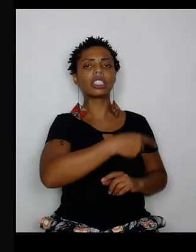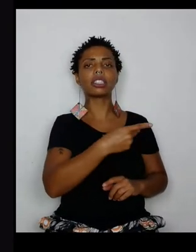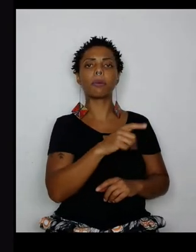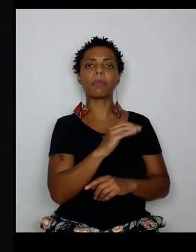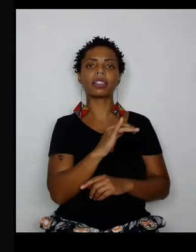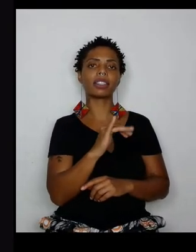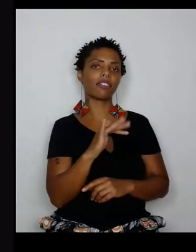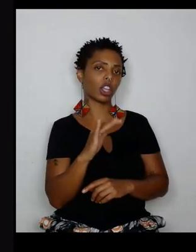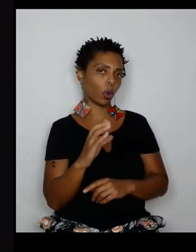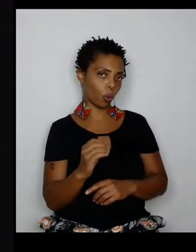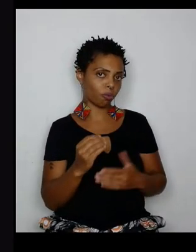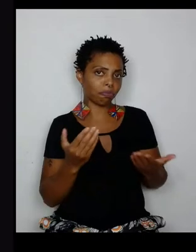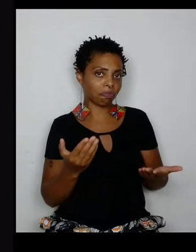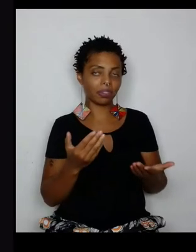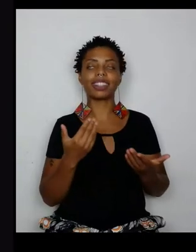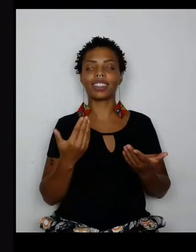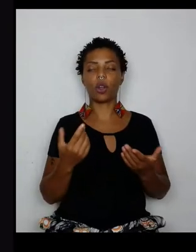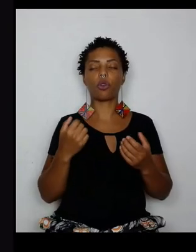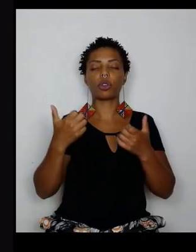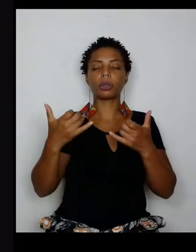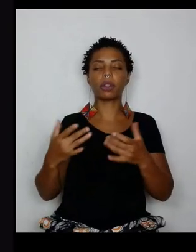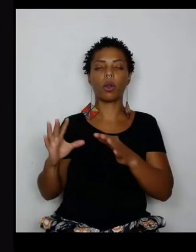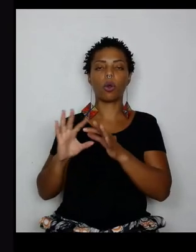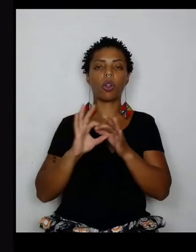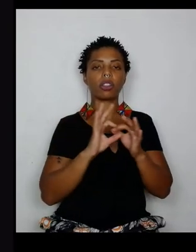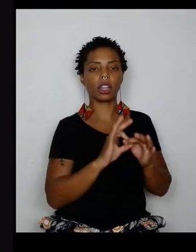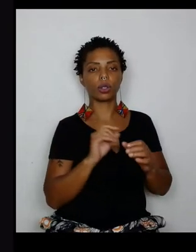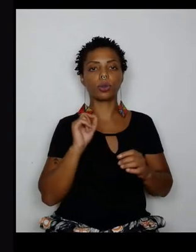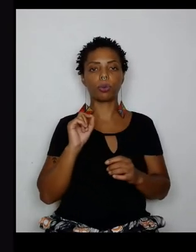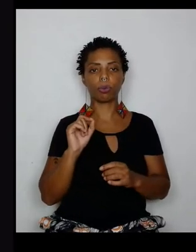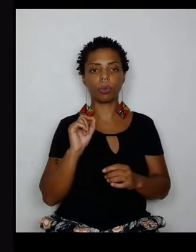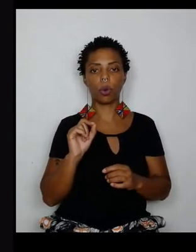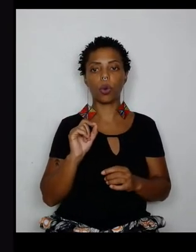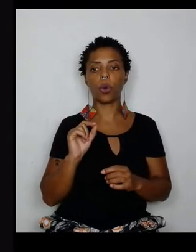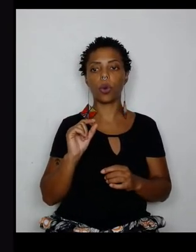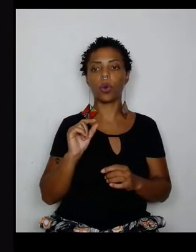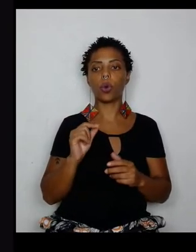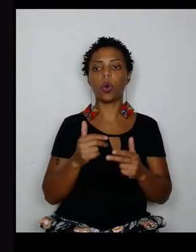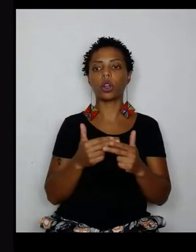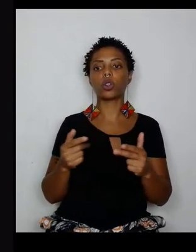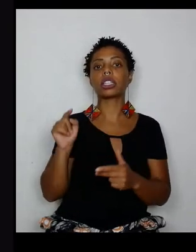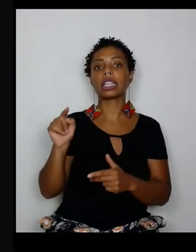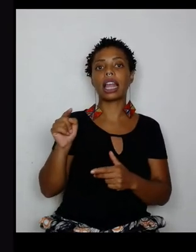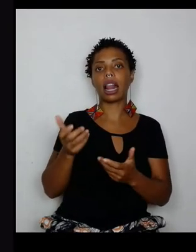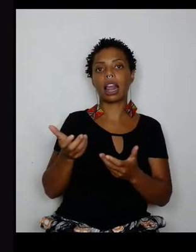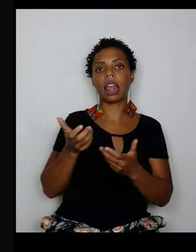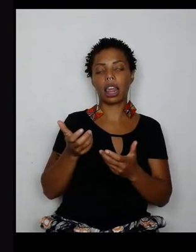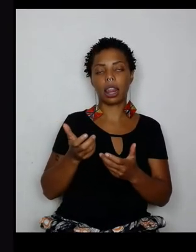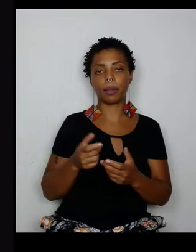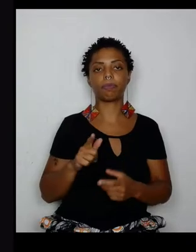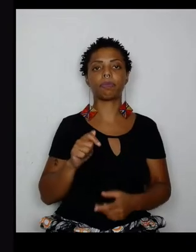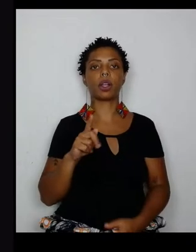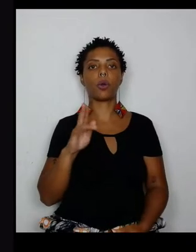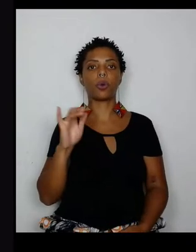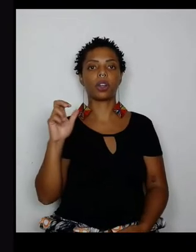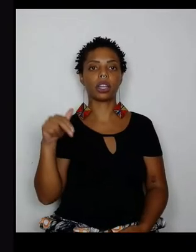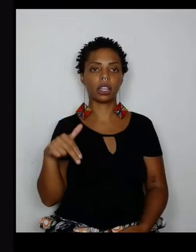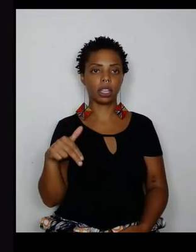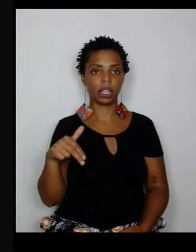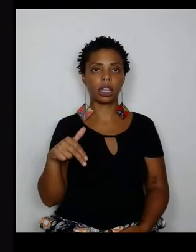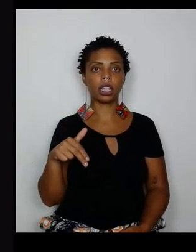gogan's claims to fame and infamy gogan the most traveled european artist of the 19th